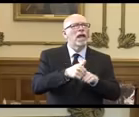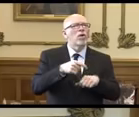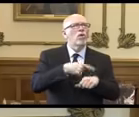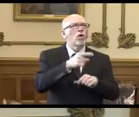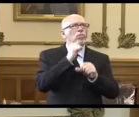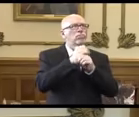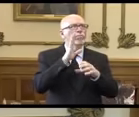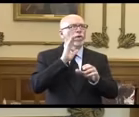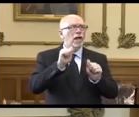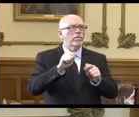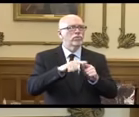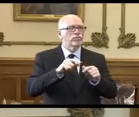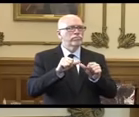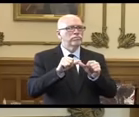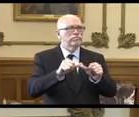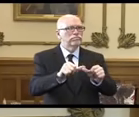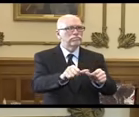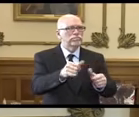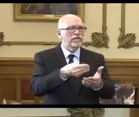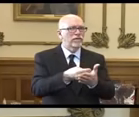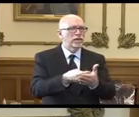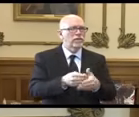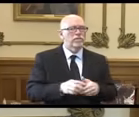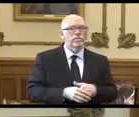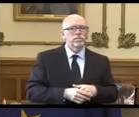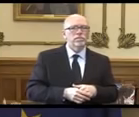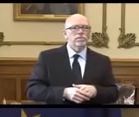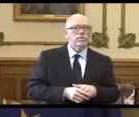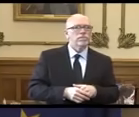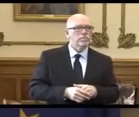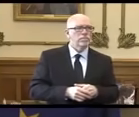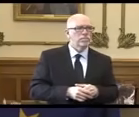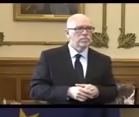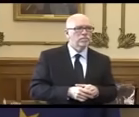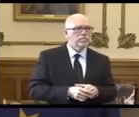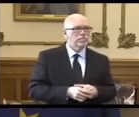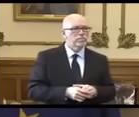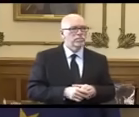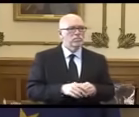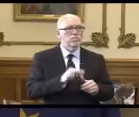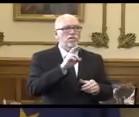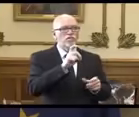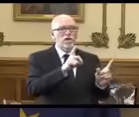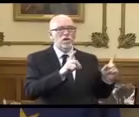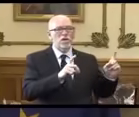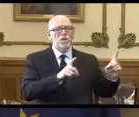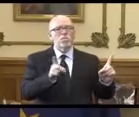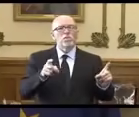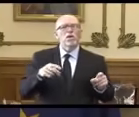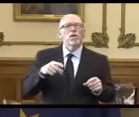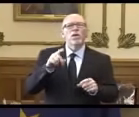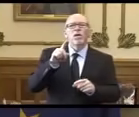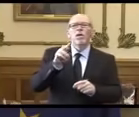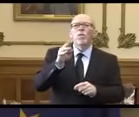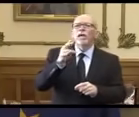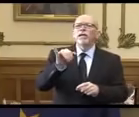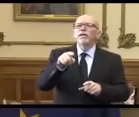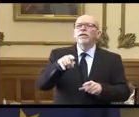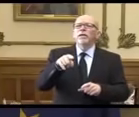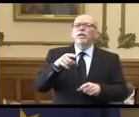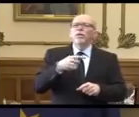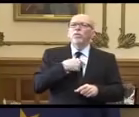how long he envisions we are able to sustain that funding. Yeah, I'll buy Fred you some time here. Whitney, what we're looking